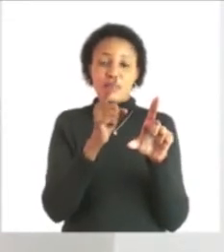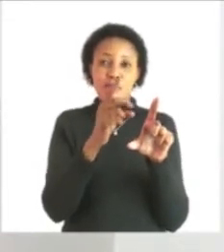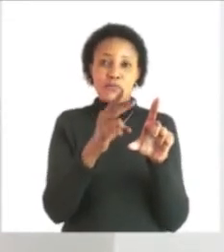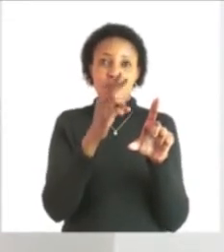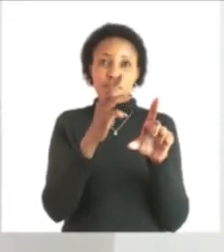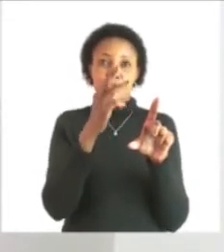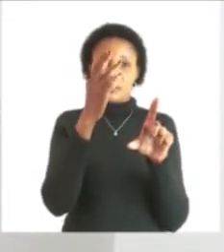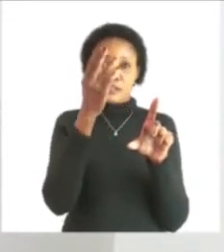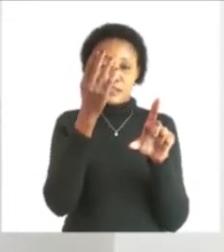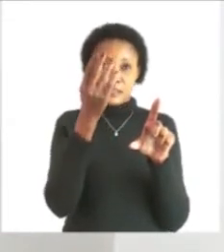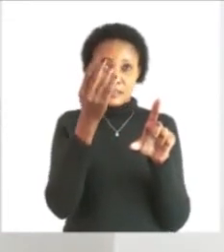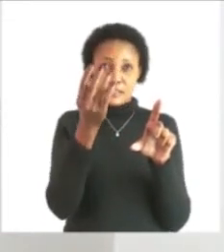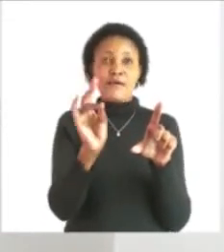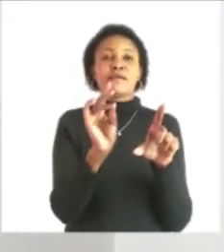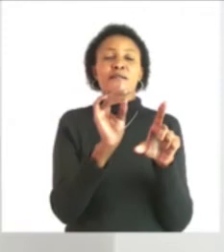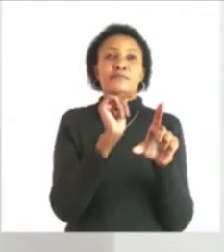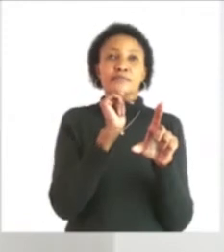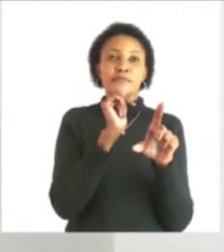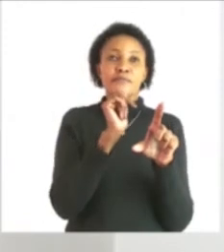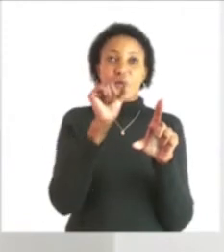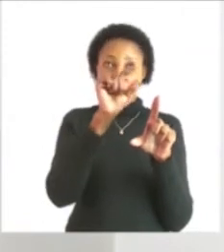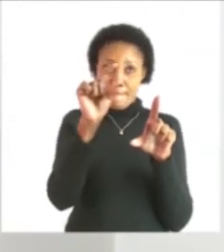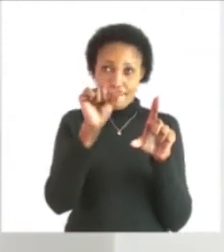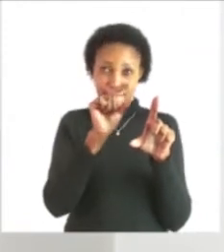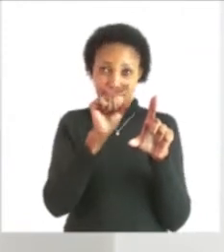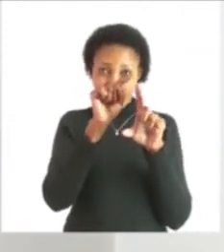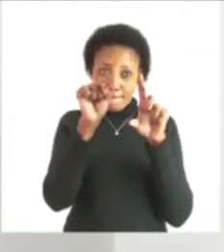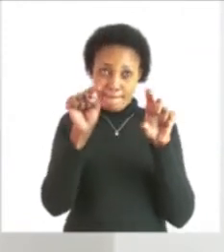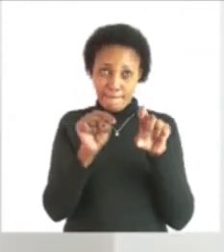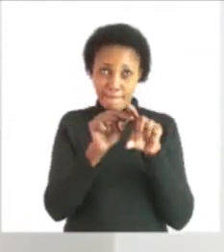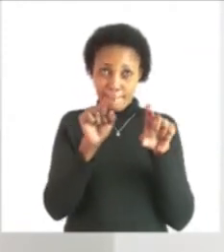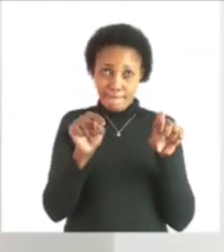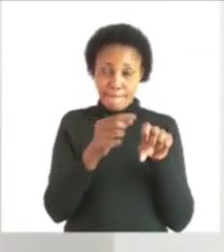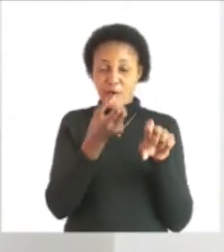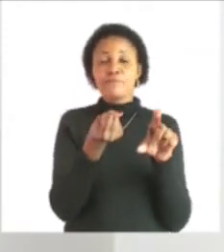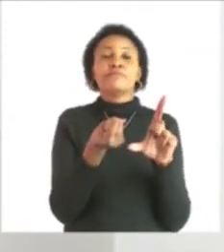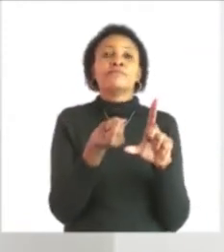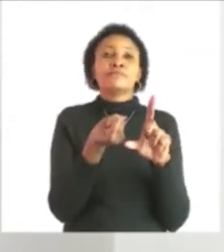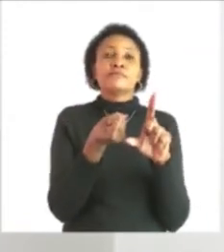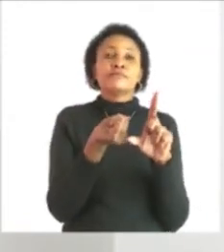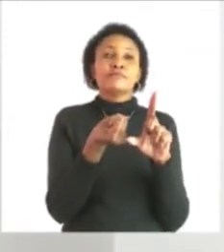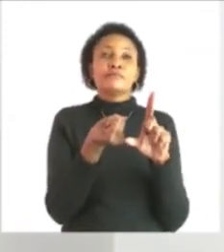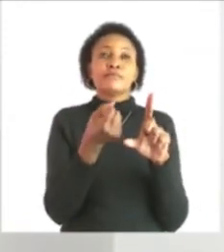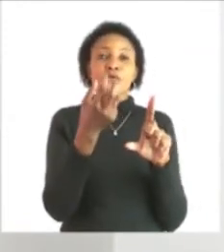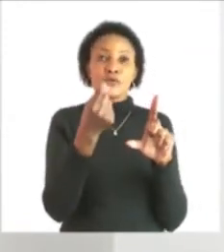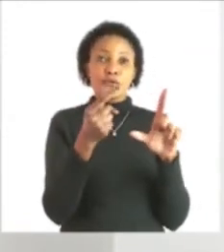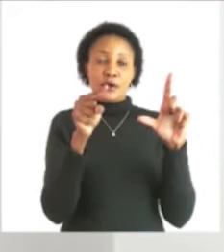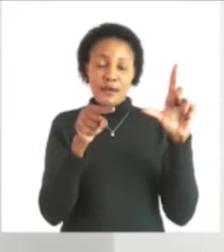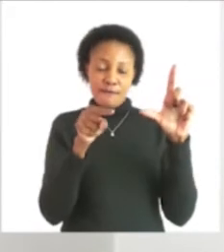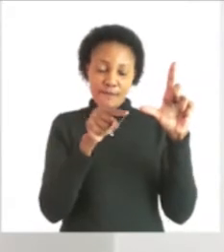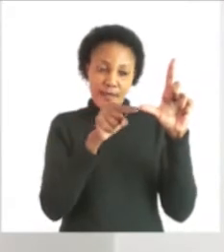4, 5, 6, 7, and there are blocks according to these numbers. And you have the circle